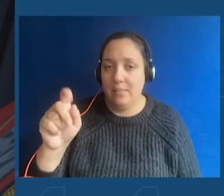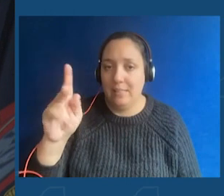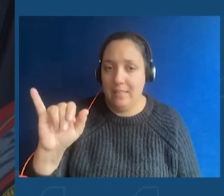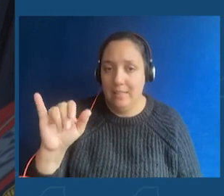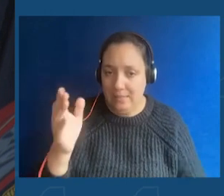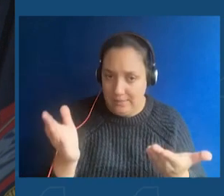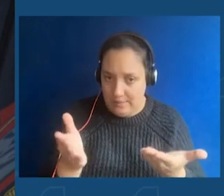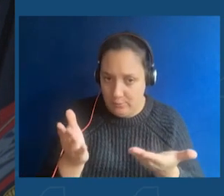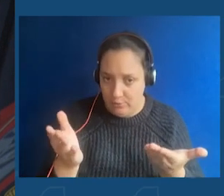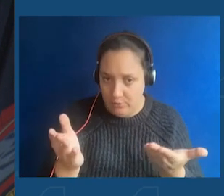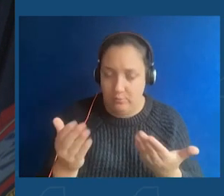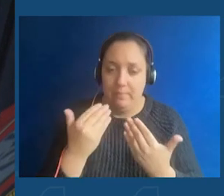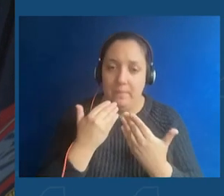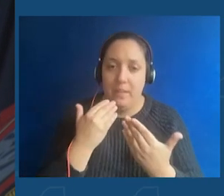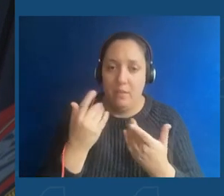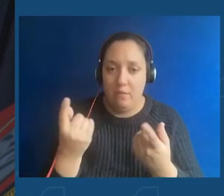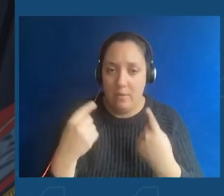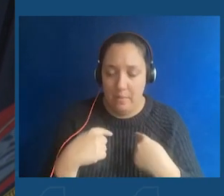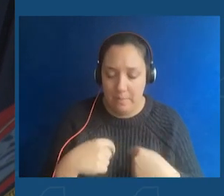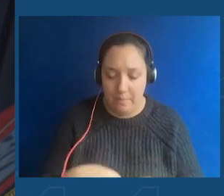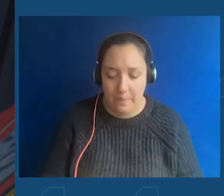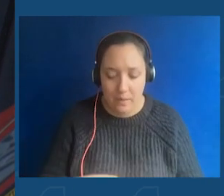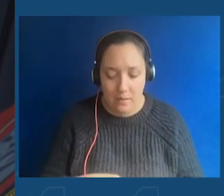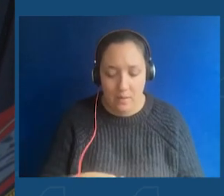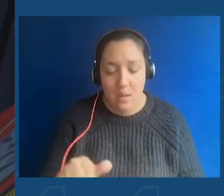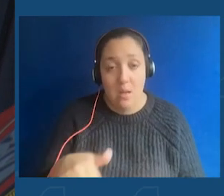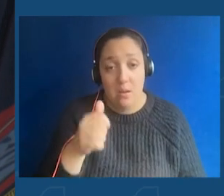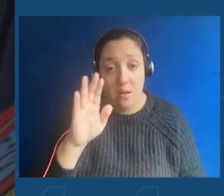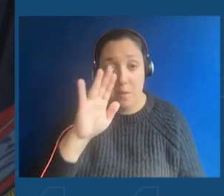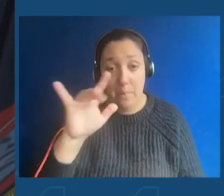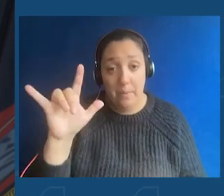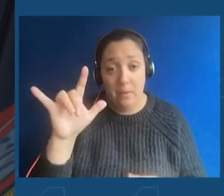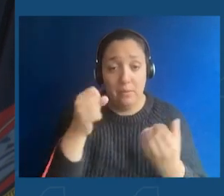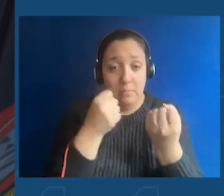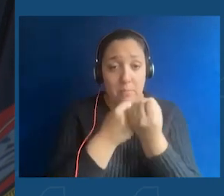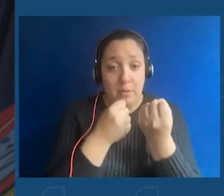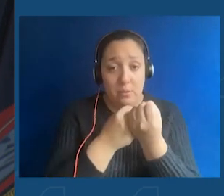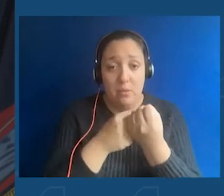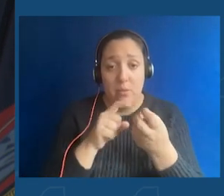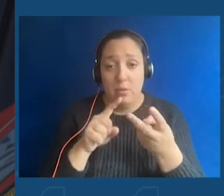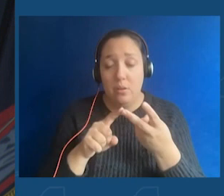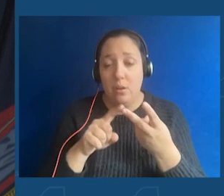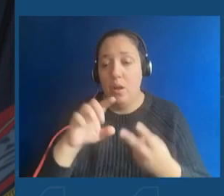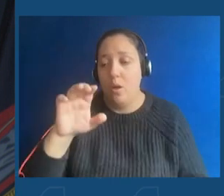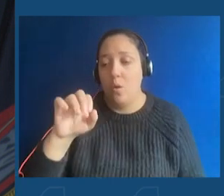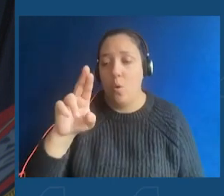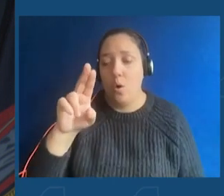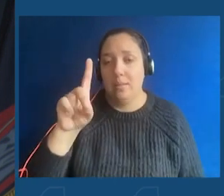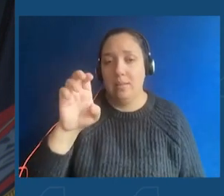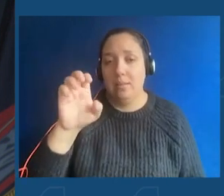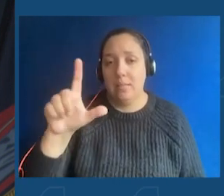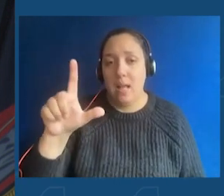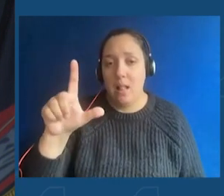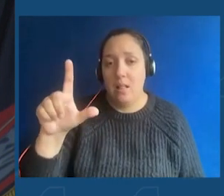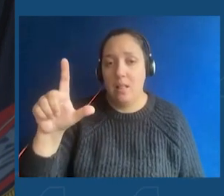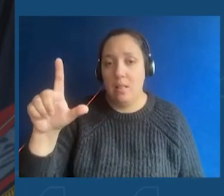you. Another one of our bill sponsors, Senator Cordell Clear, has joined us. Senator Clear.